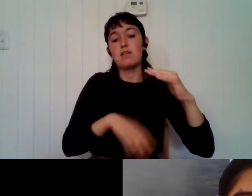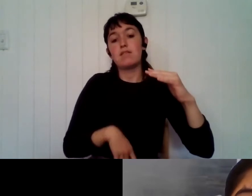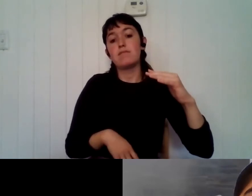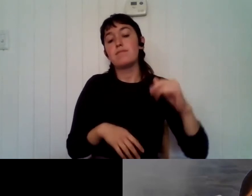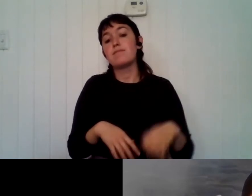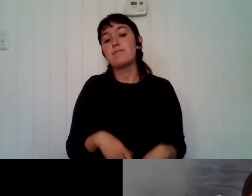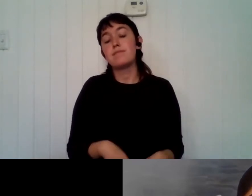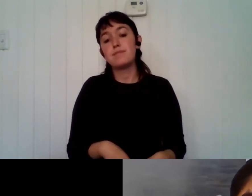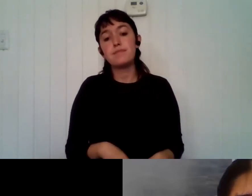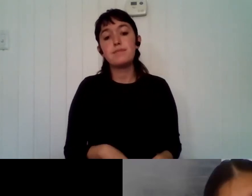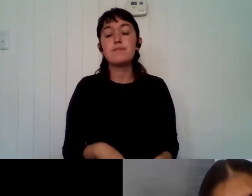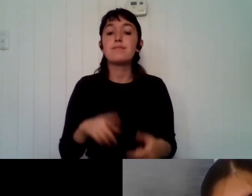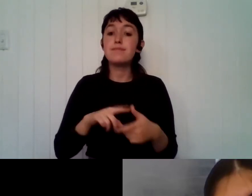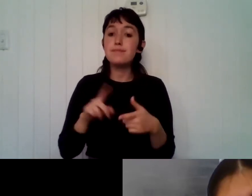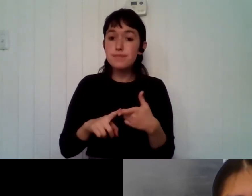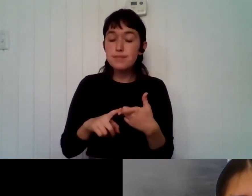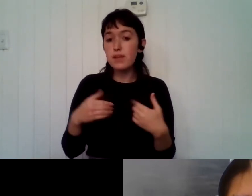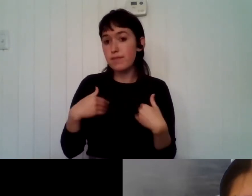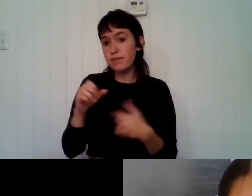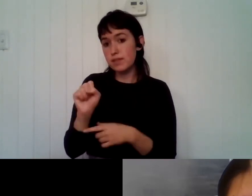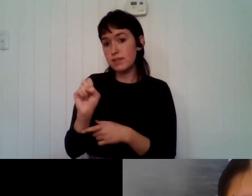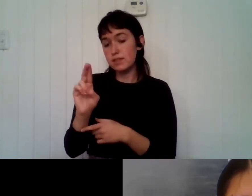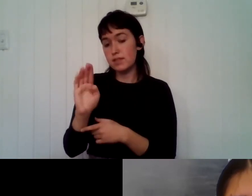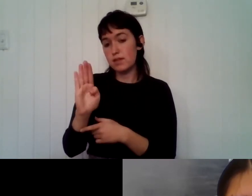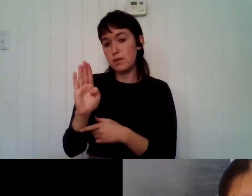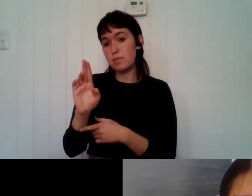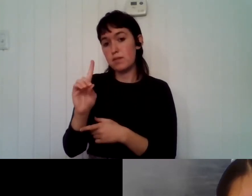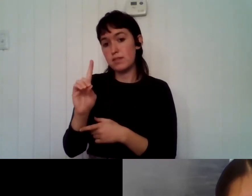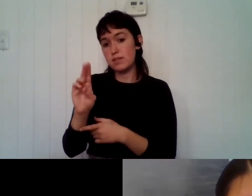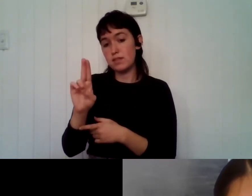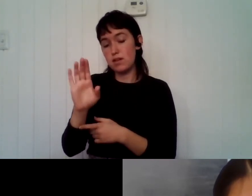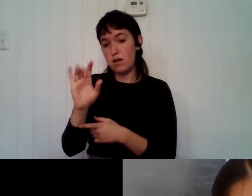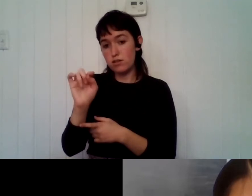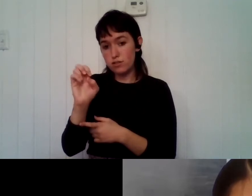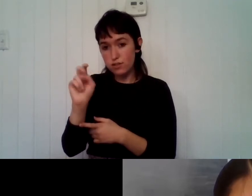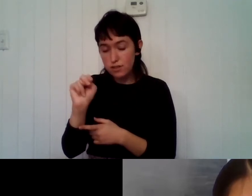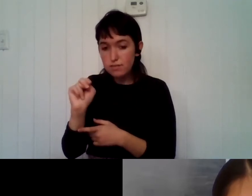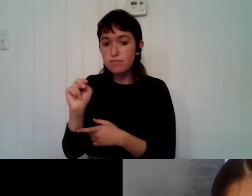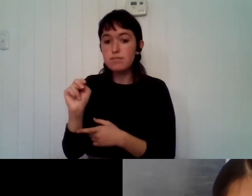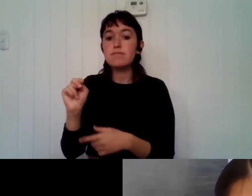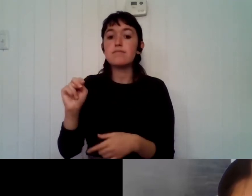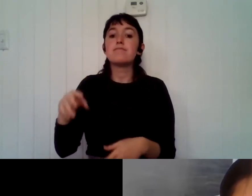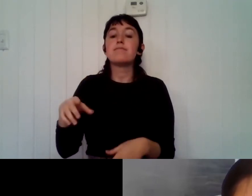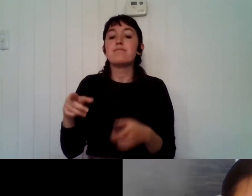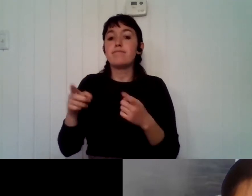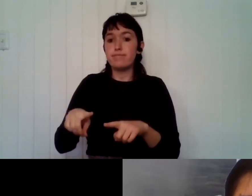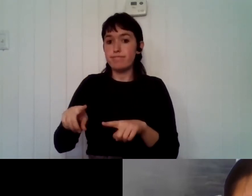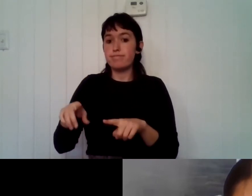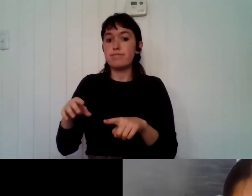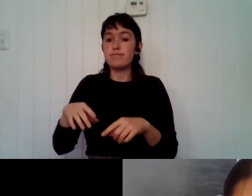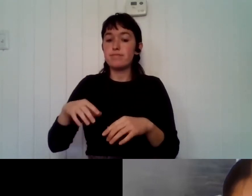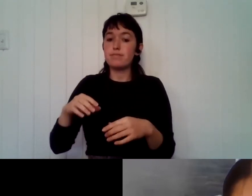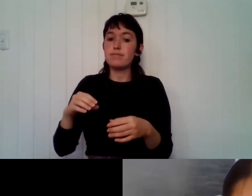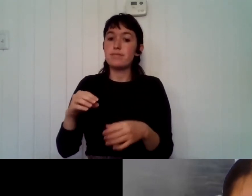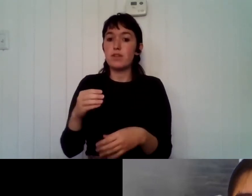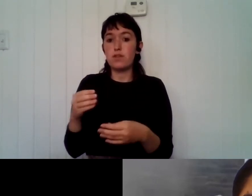spreading center. Then you have the subduction, where you are basically lowering the temperature at which the rocks can